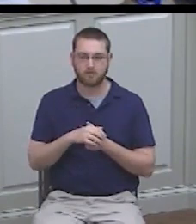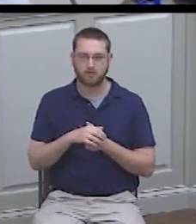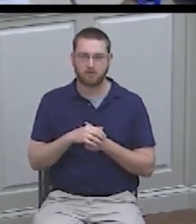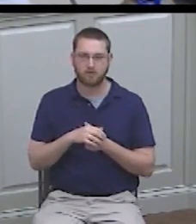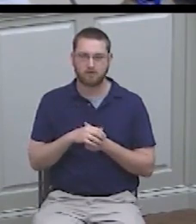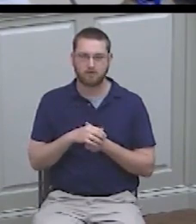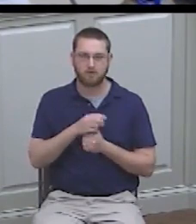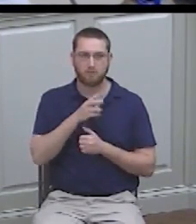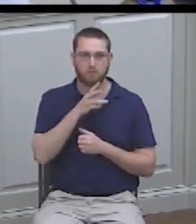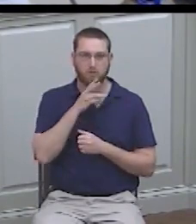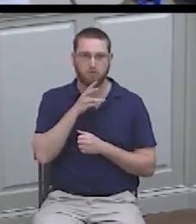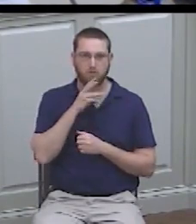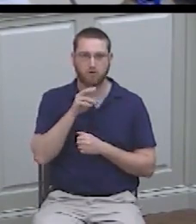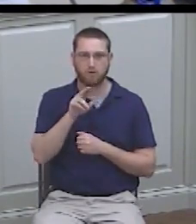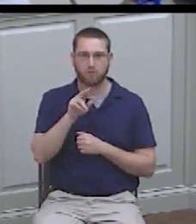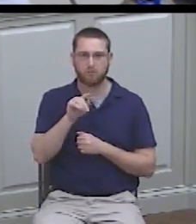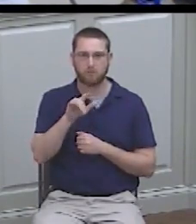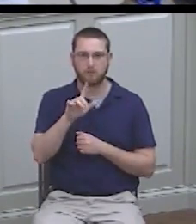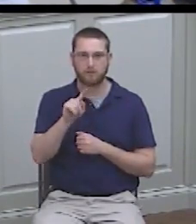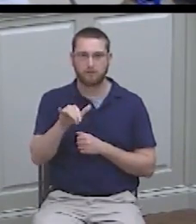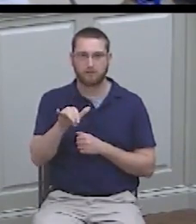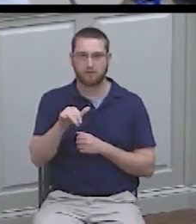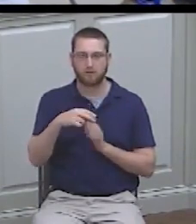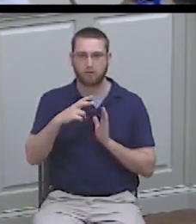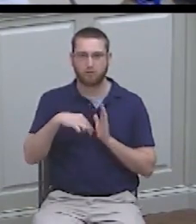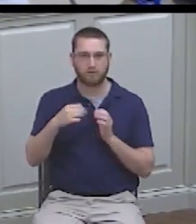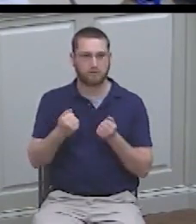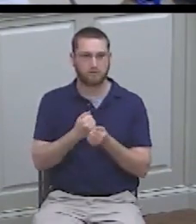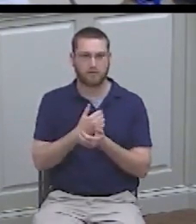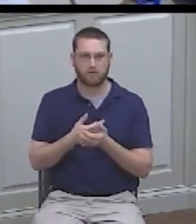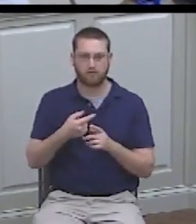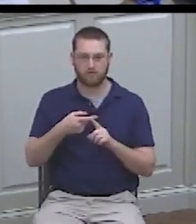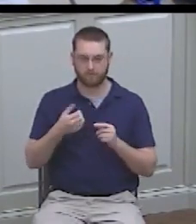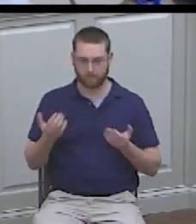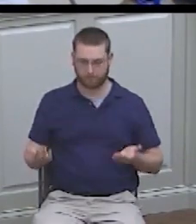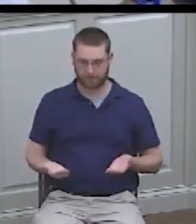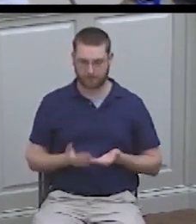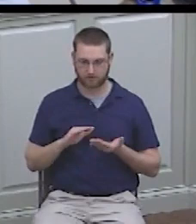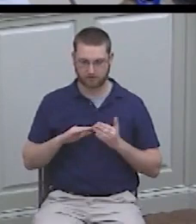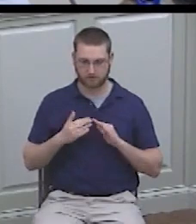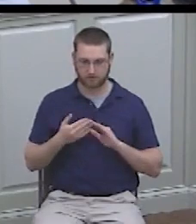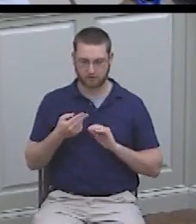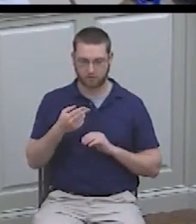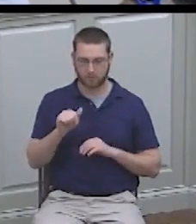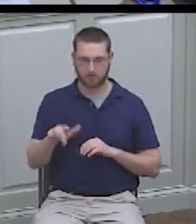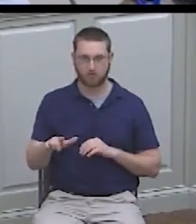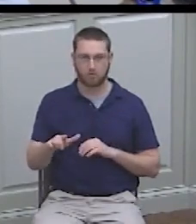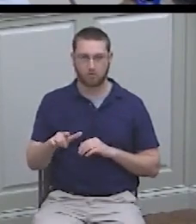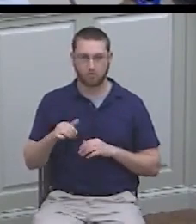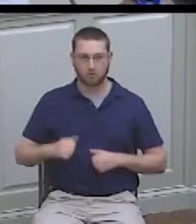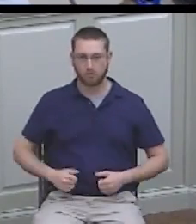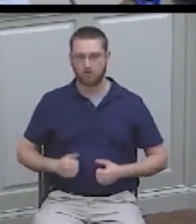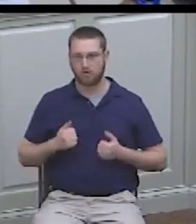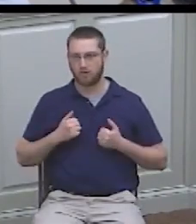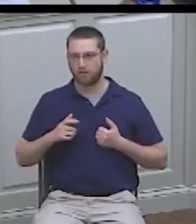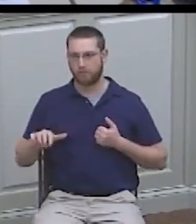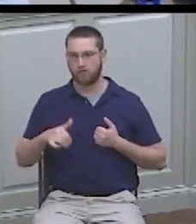utility readings from City Hall in the future. So that if you live somewhere, you can call City Hall, they can bring